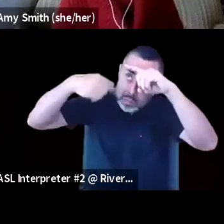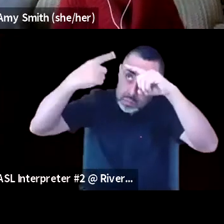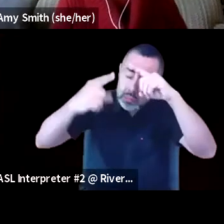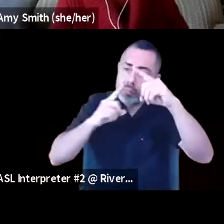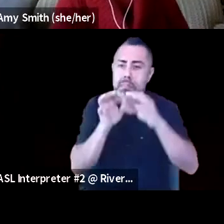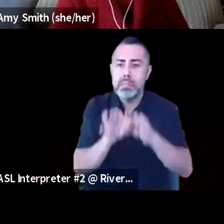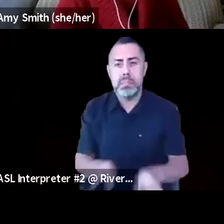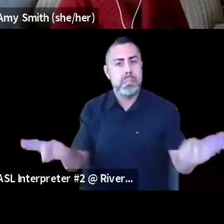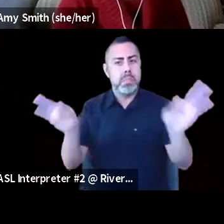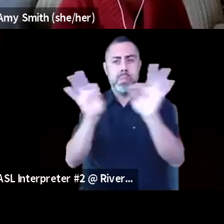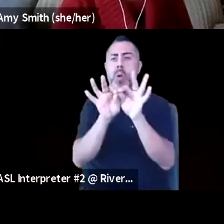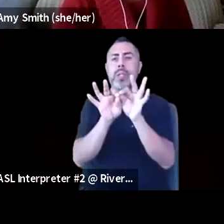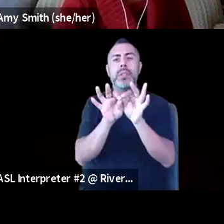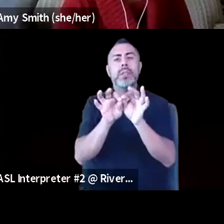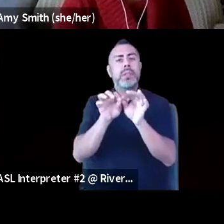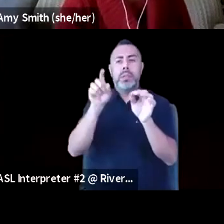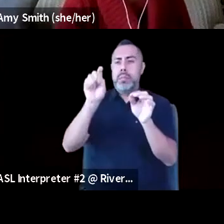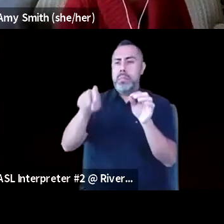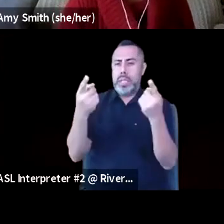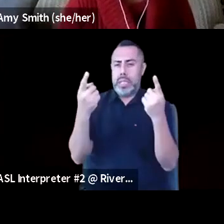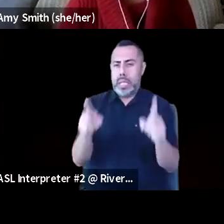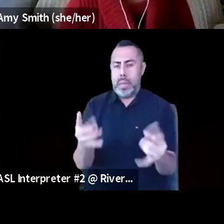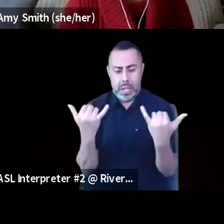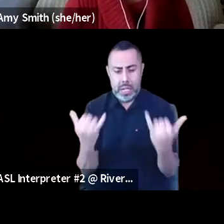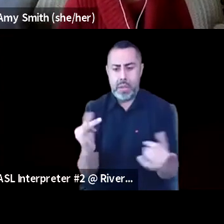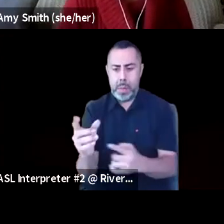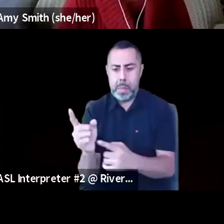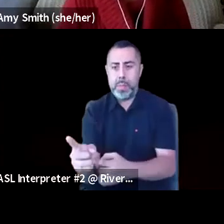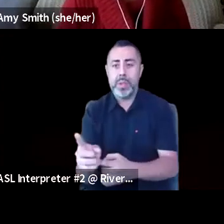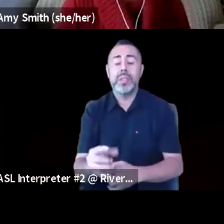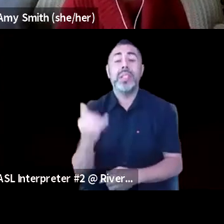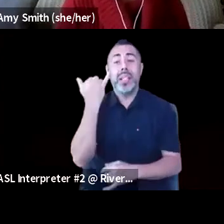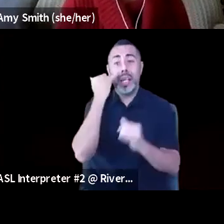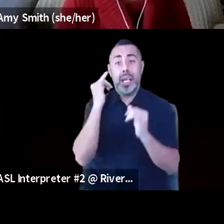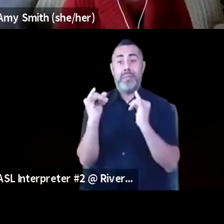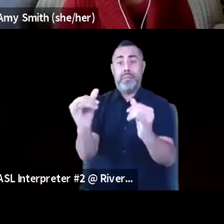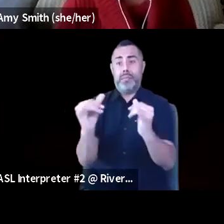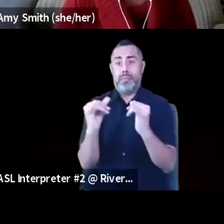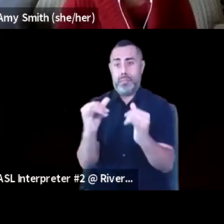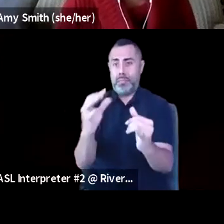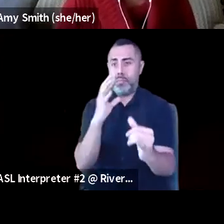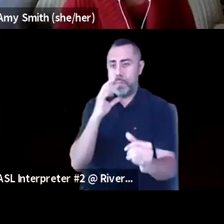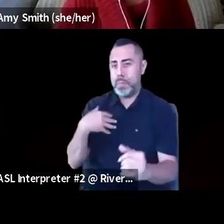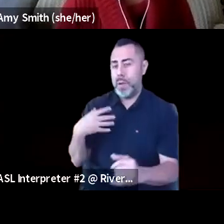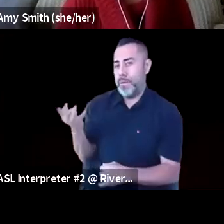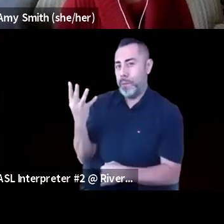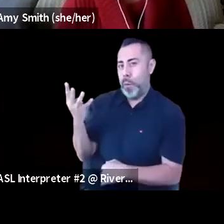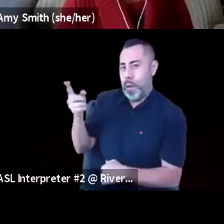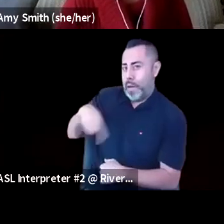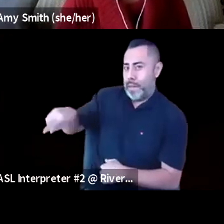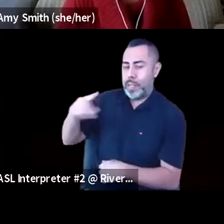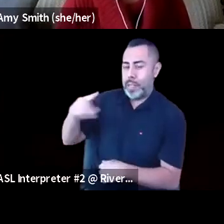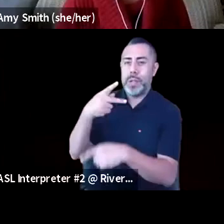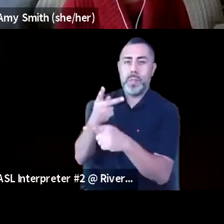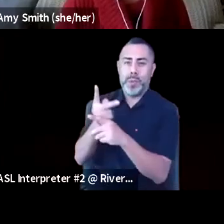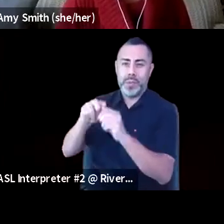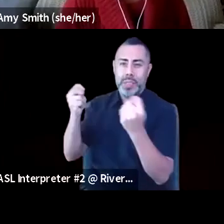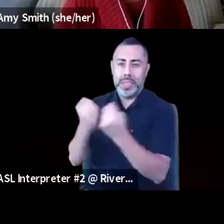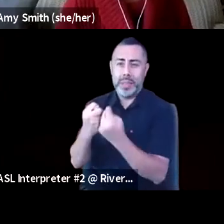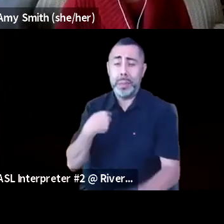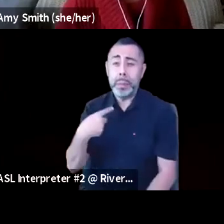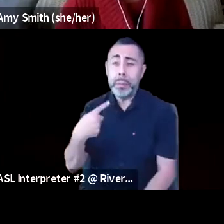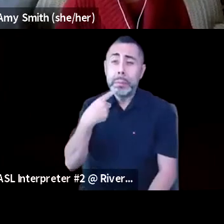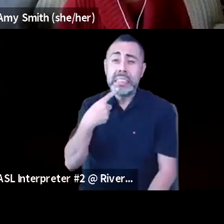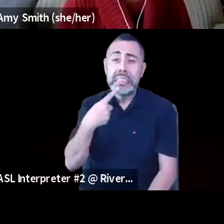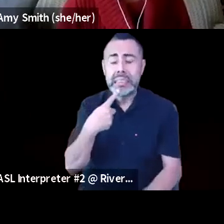this moment. So if you're like us, speaking for the four of us and our producing team, you probably miss good hugs. So we're all gonna